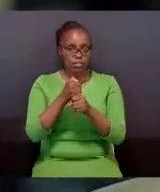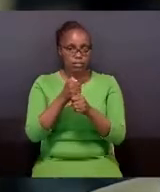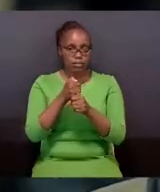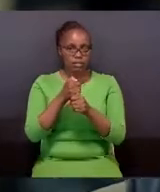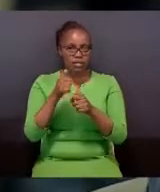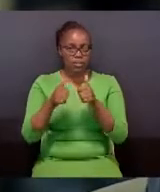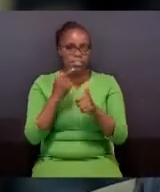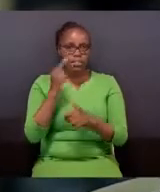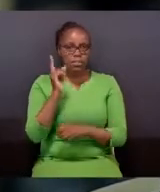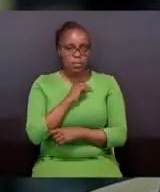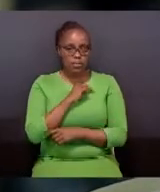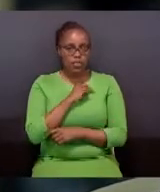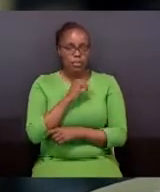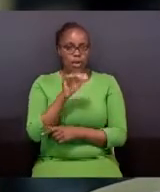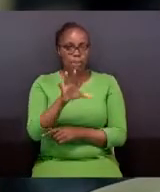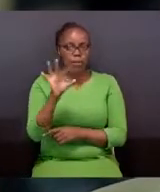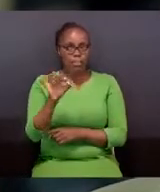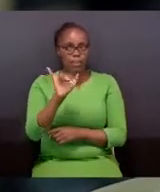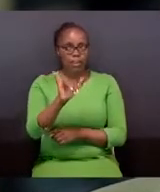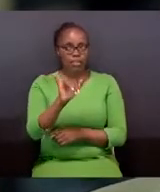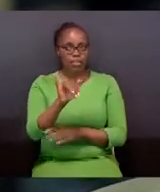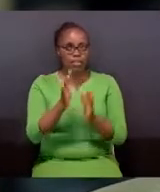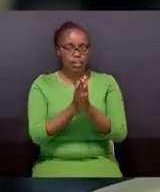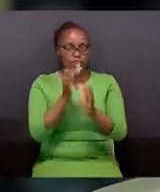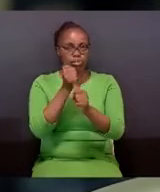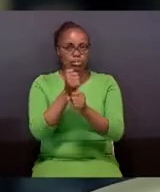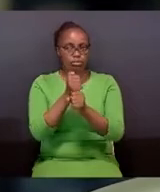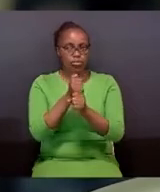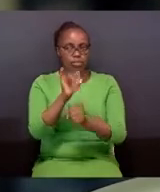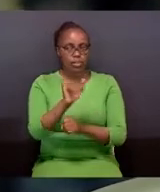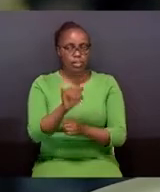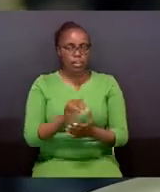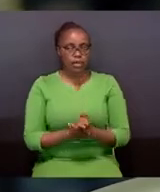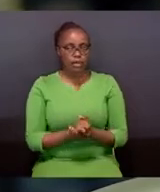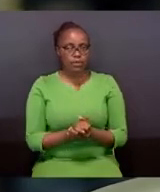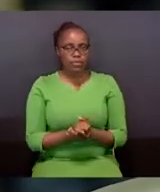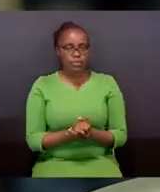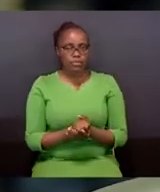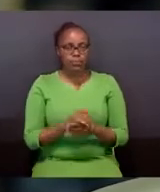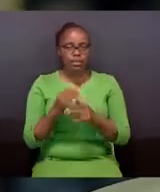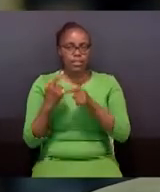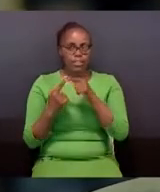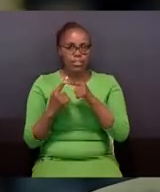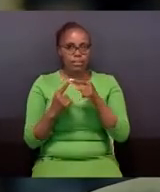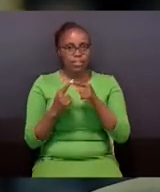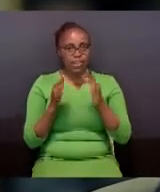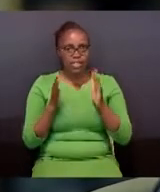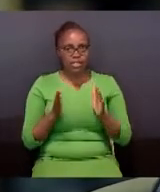And I'm singling this out to say, again, to answer the question of experience.